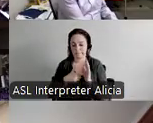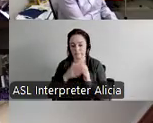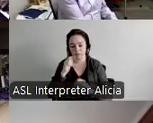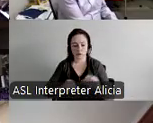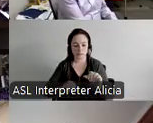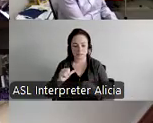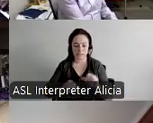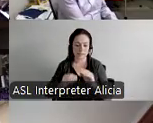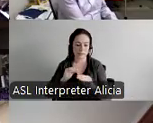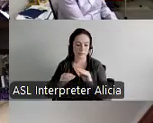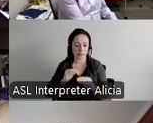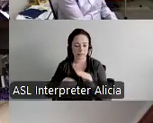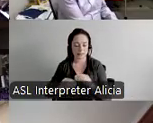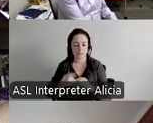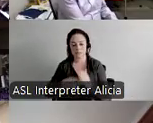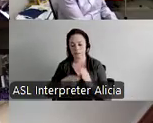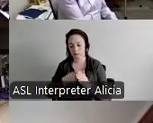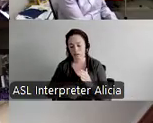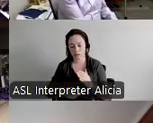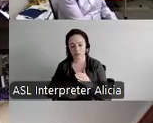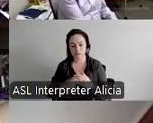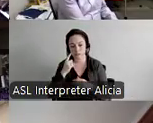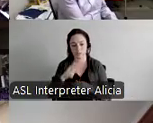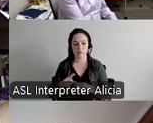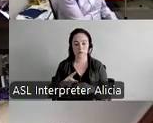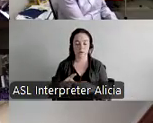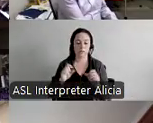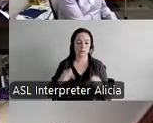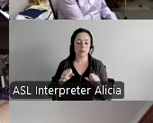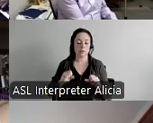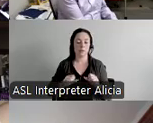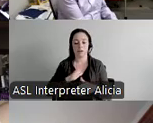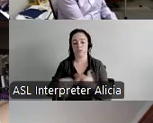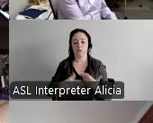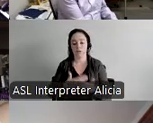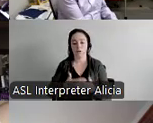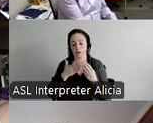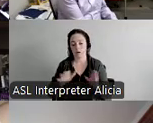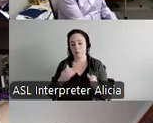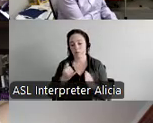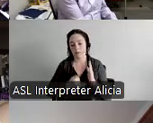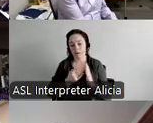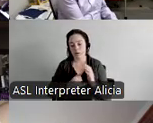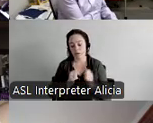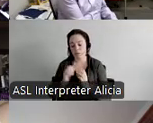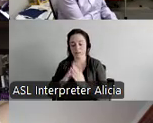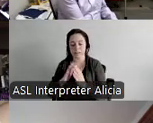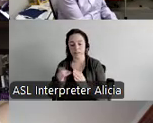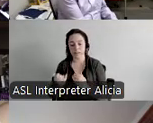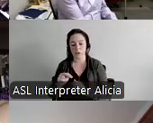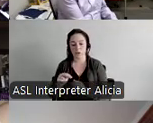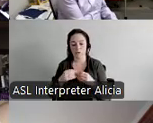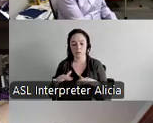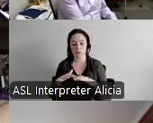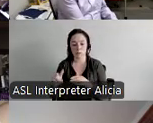needs cost-wise for potentially all public art on city-owned property in the city? And